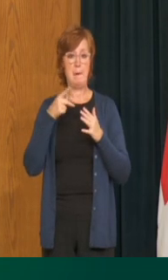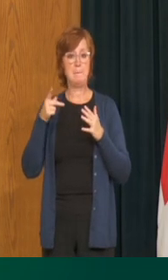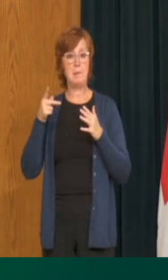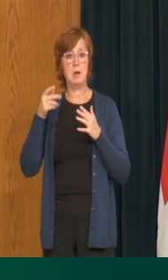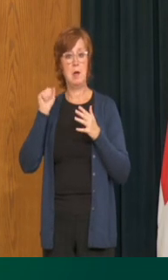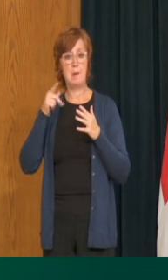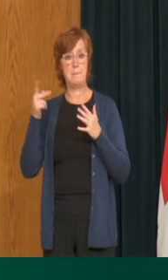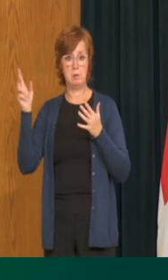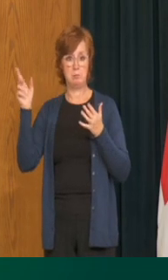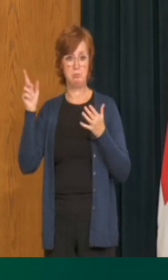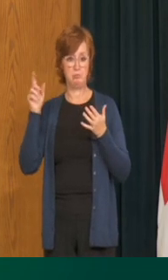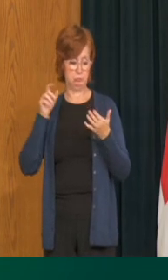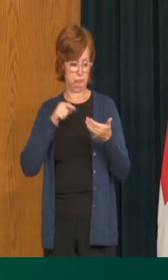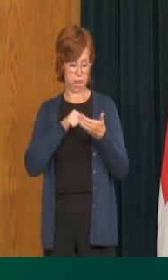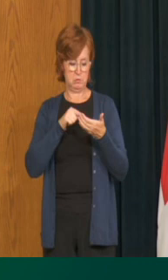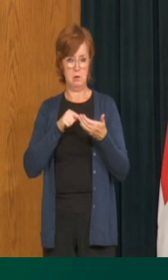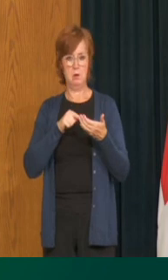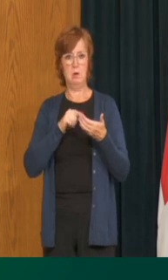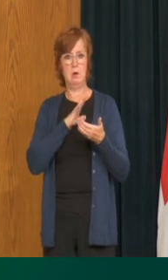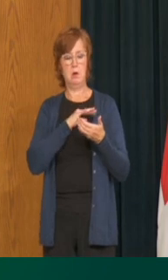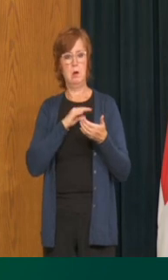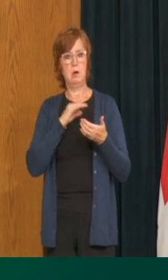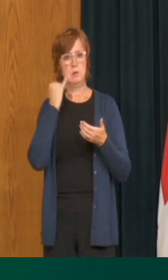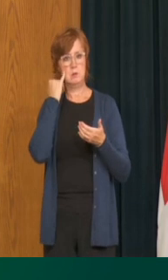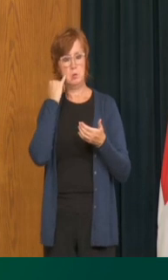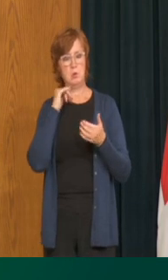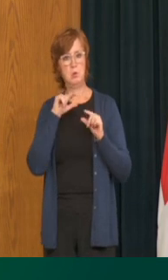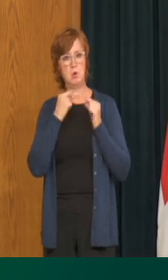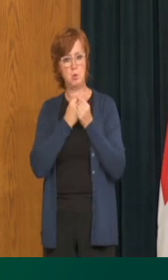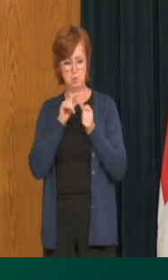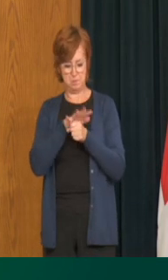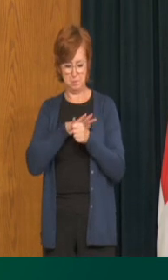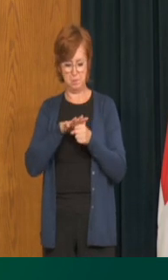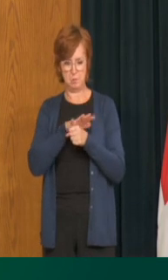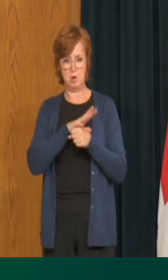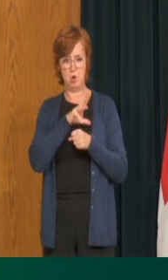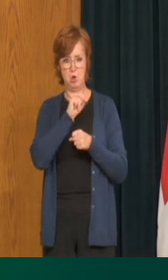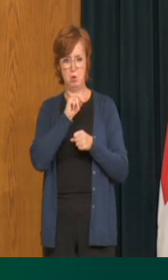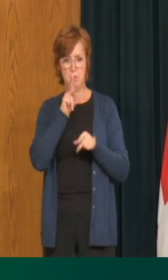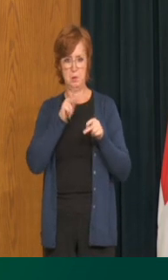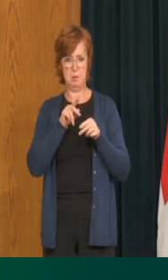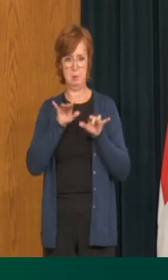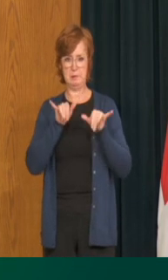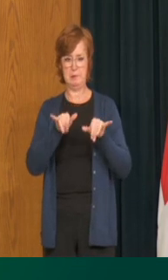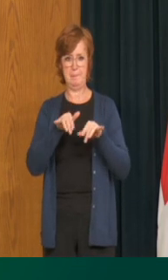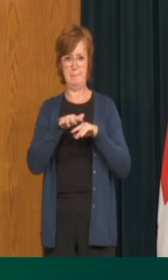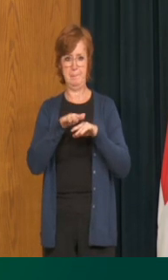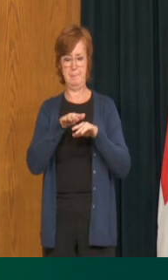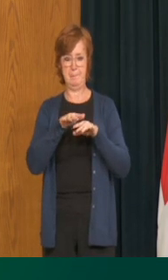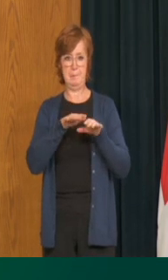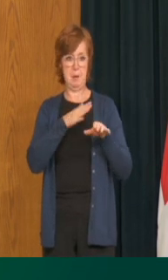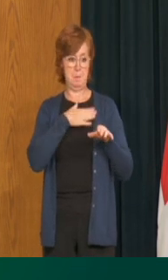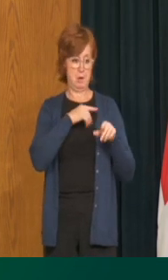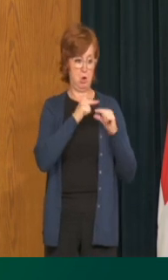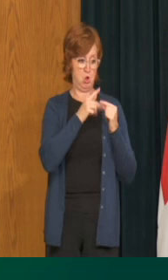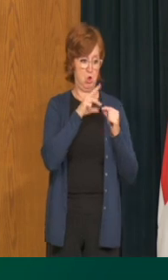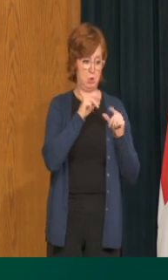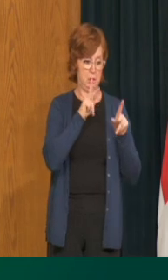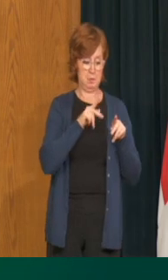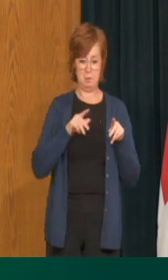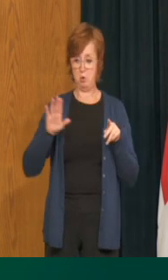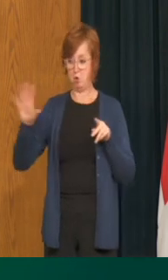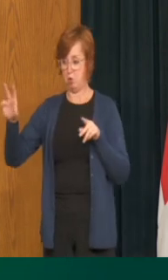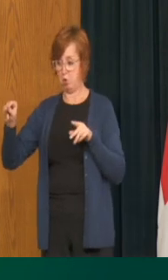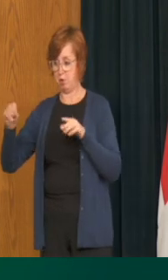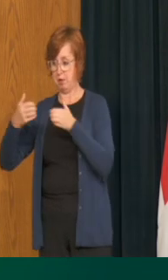cohort them into groups of 30 or 150, and where you don't mingle between groups. I think those